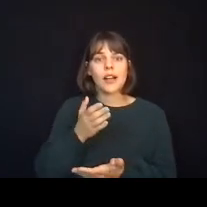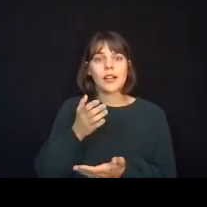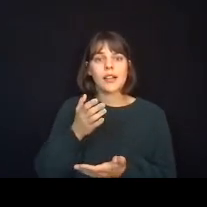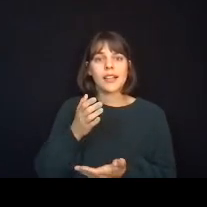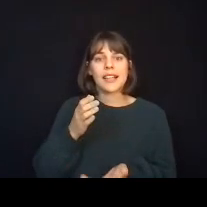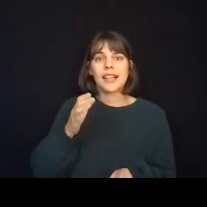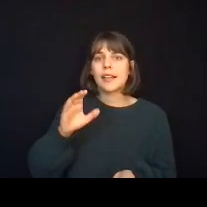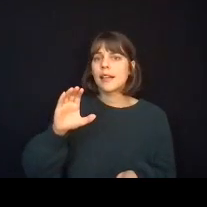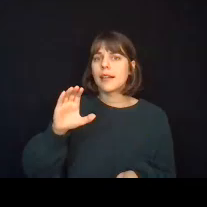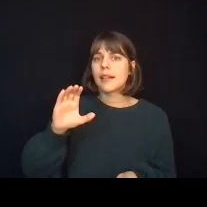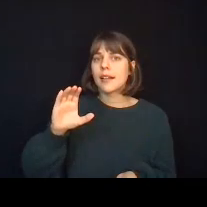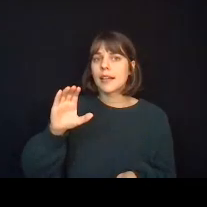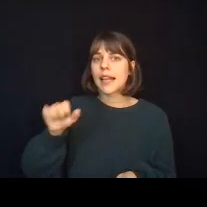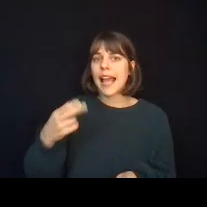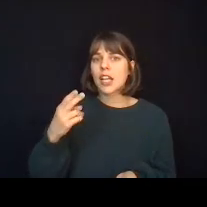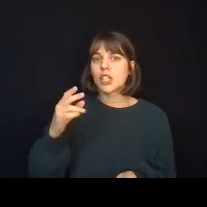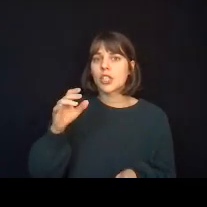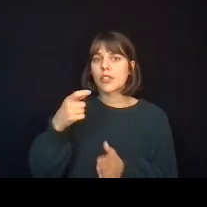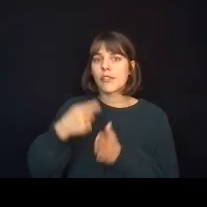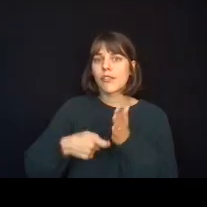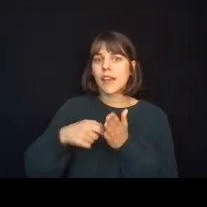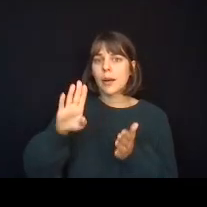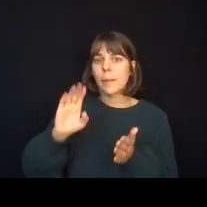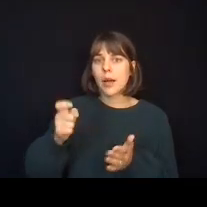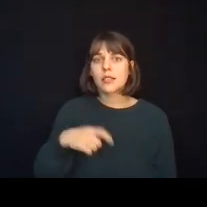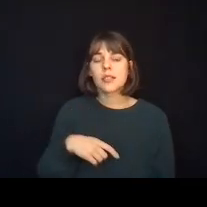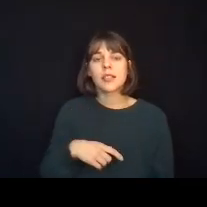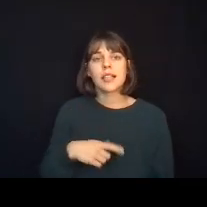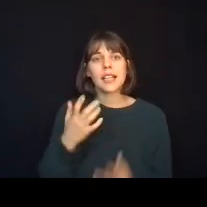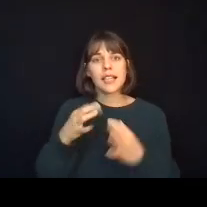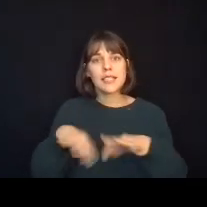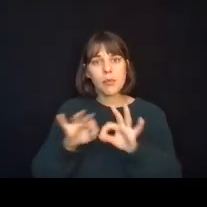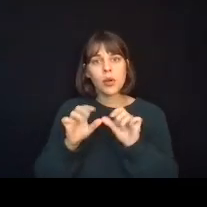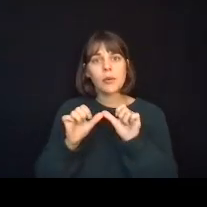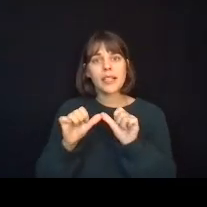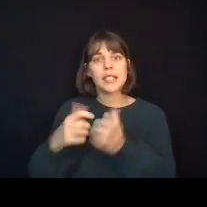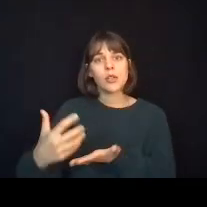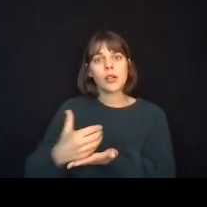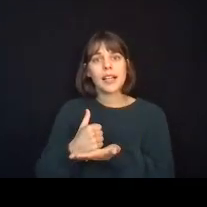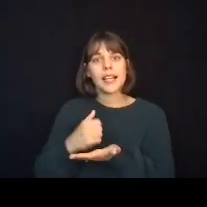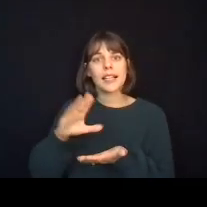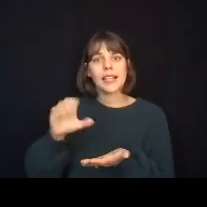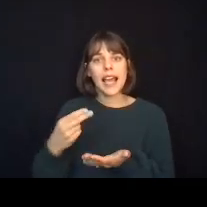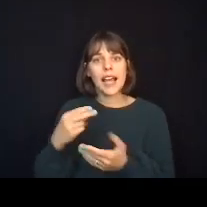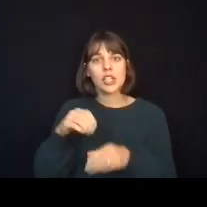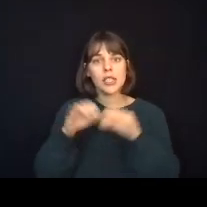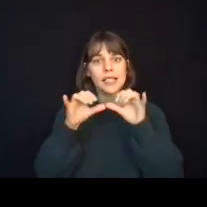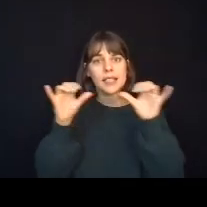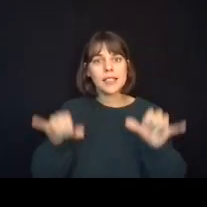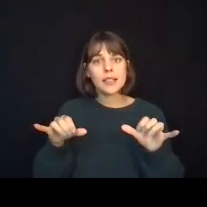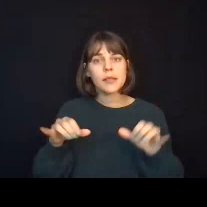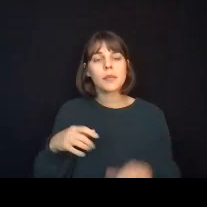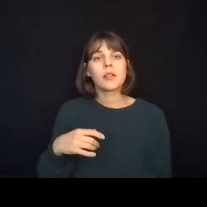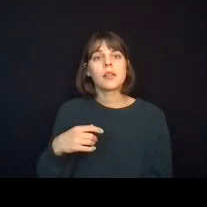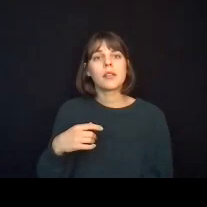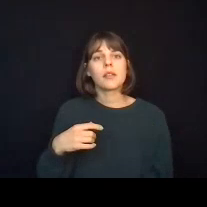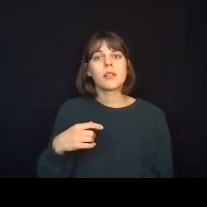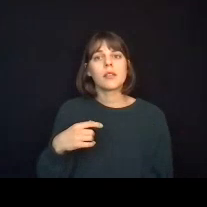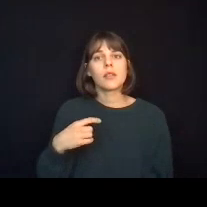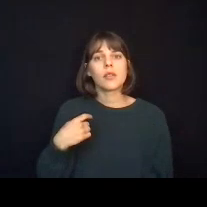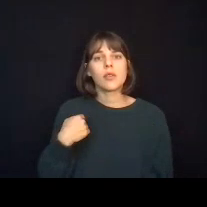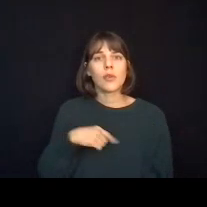It is imperative from an equity standpoint that we continue to collect cash on our system. We take in a little